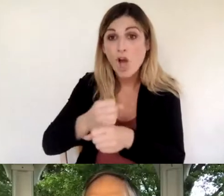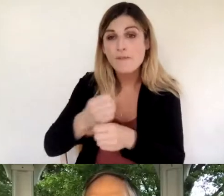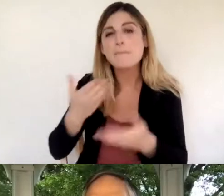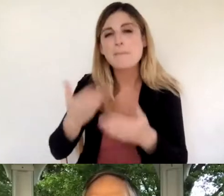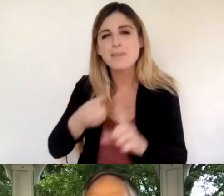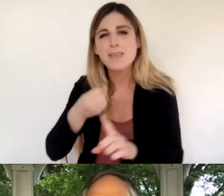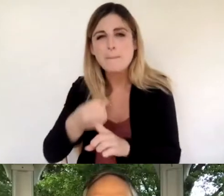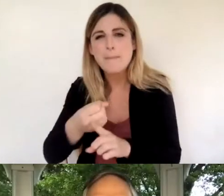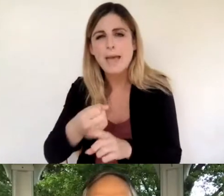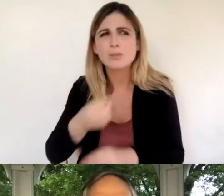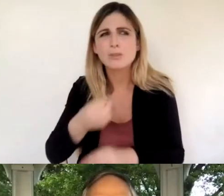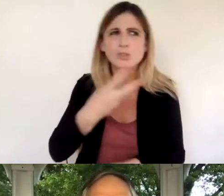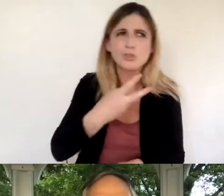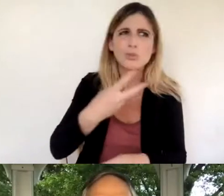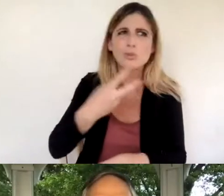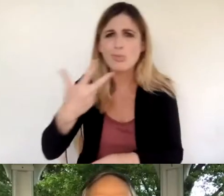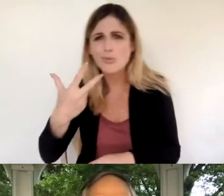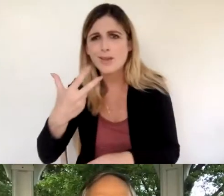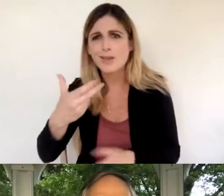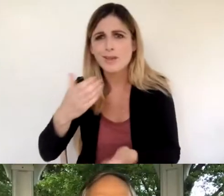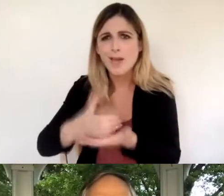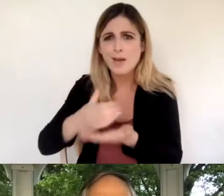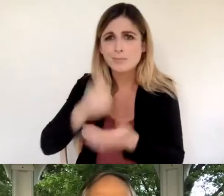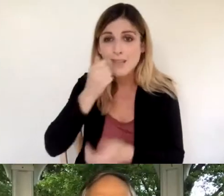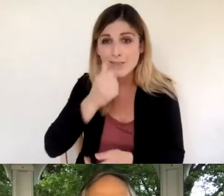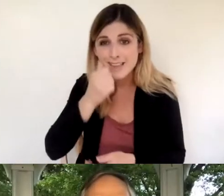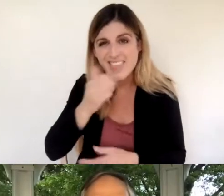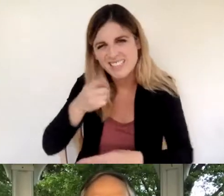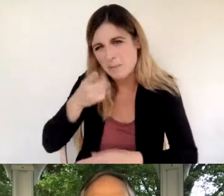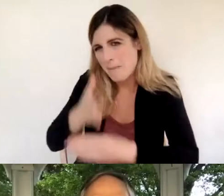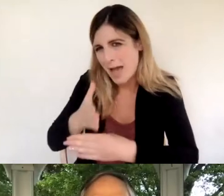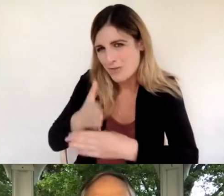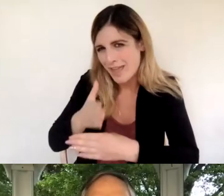per day, which I consider to be moderate, that's how much coffee I drink,